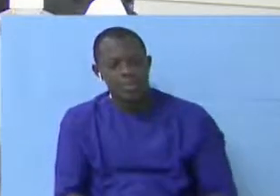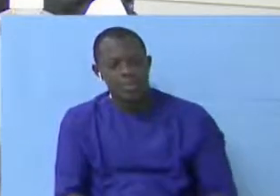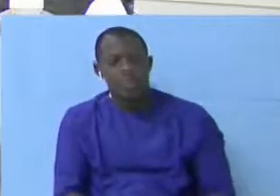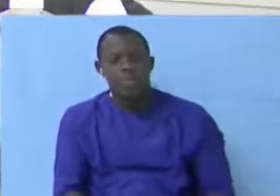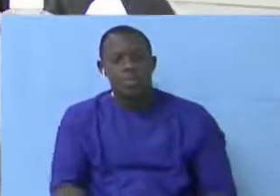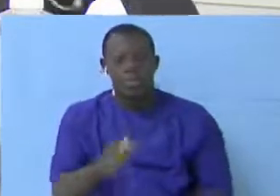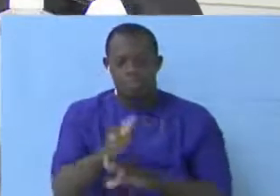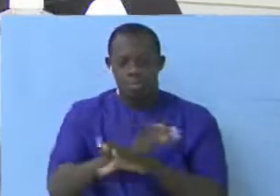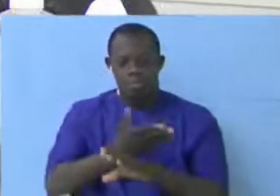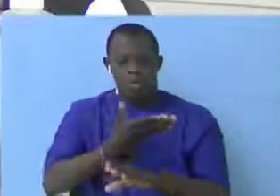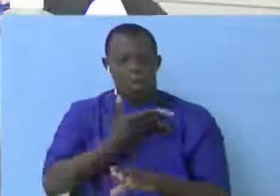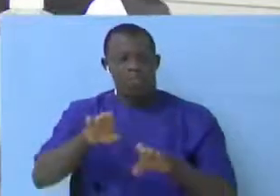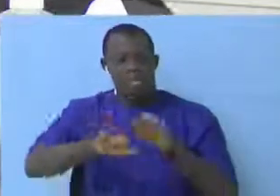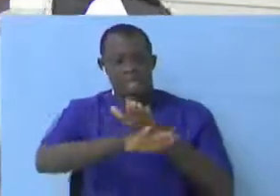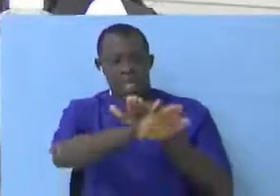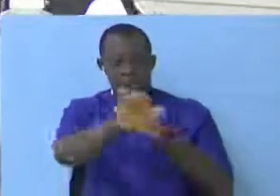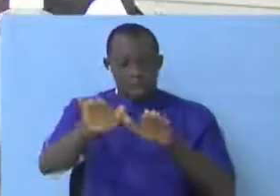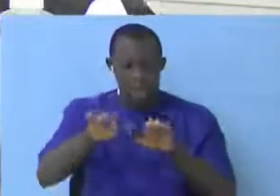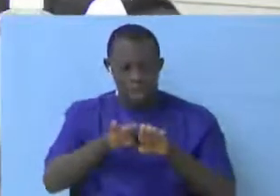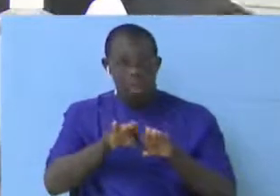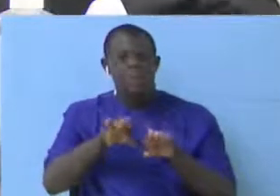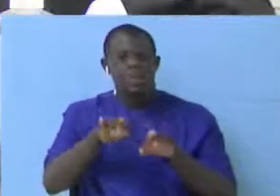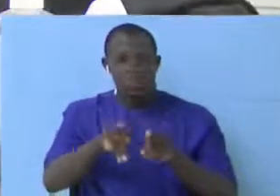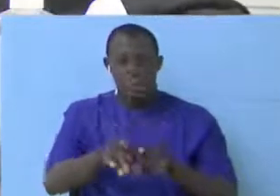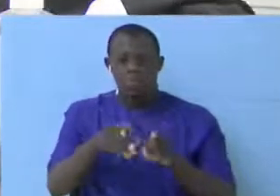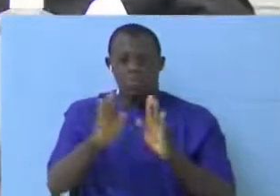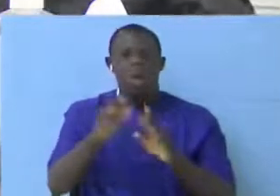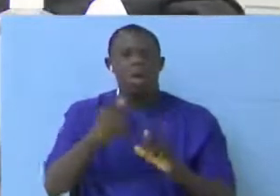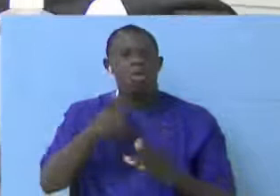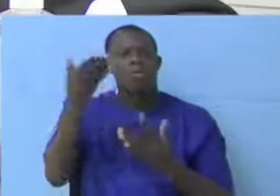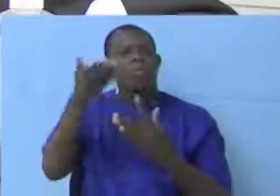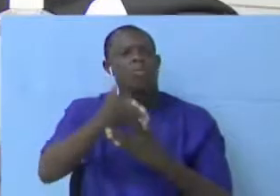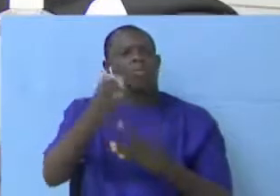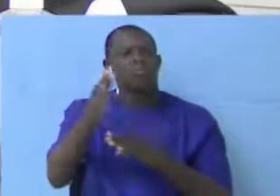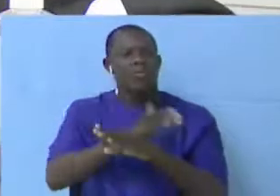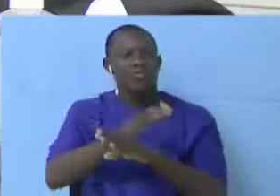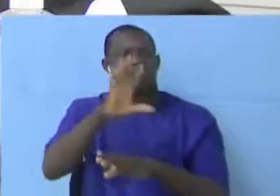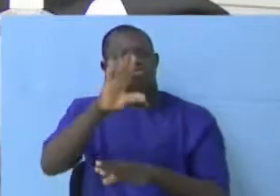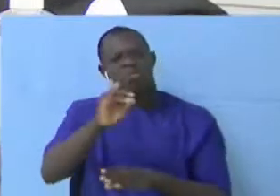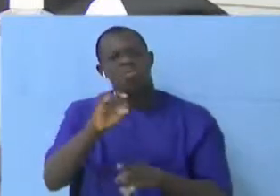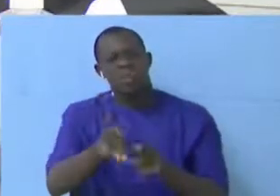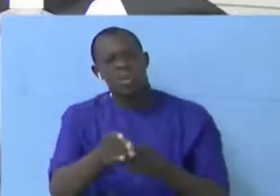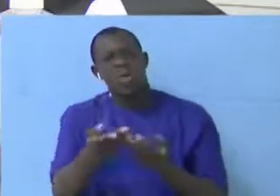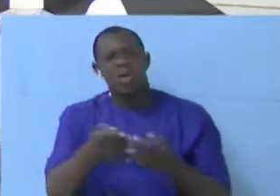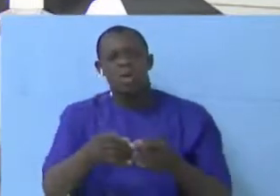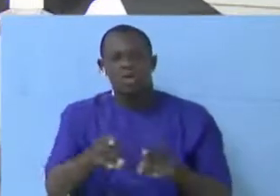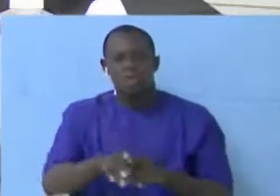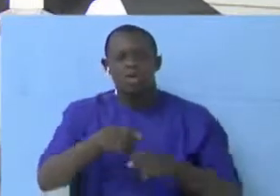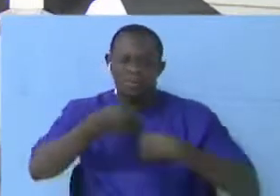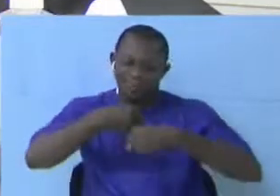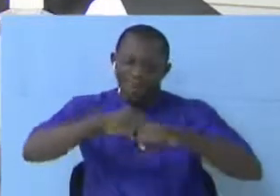There was a ground like this. I believe that's where they used to do their drills or something like